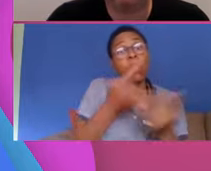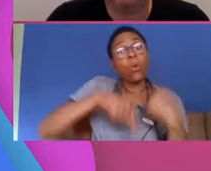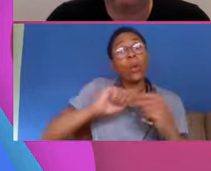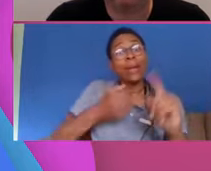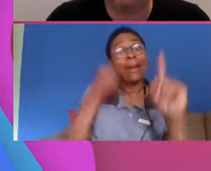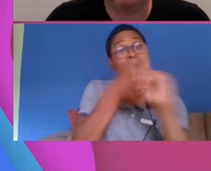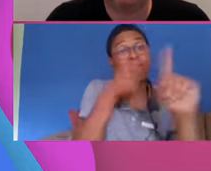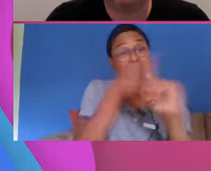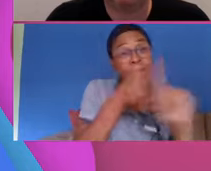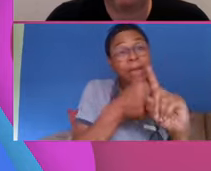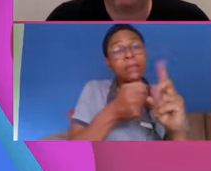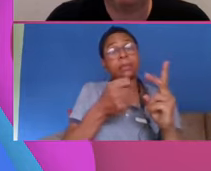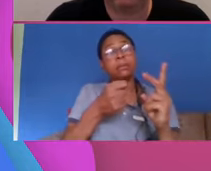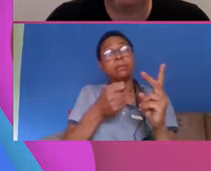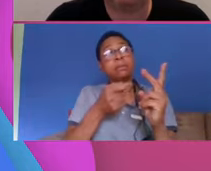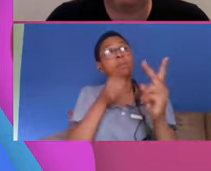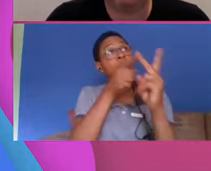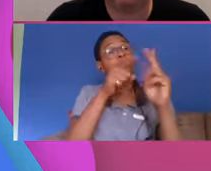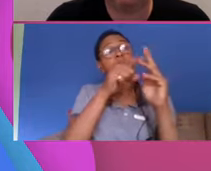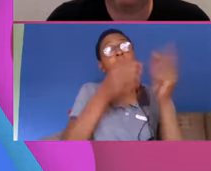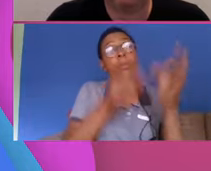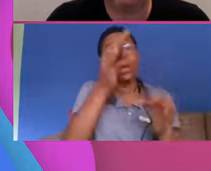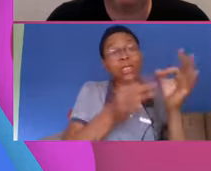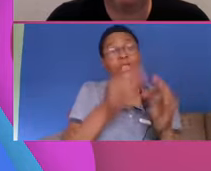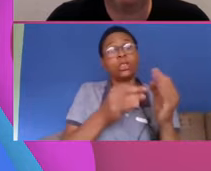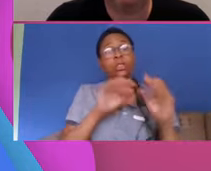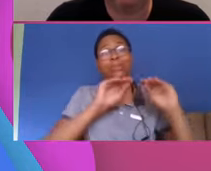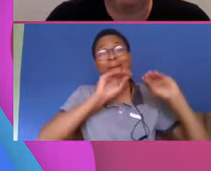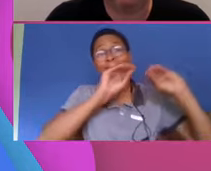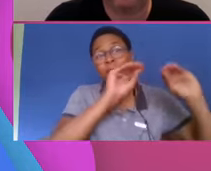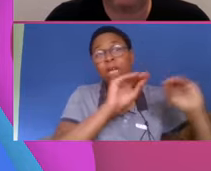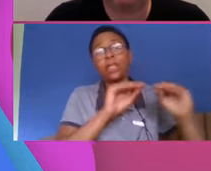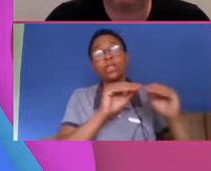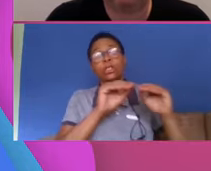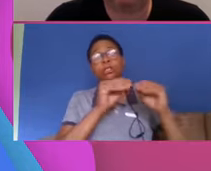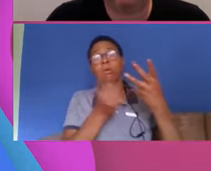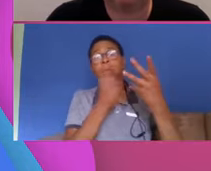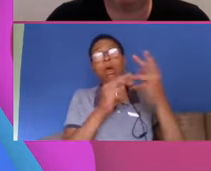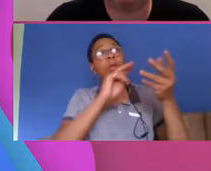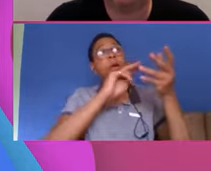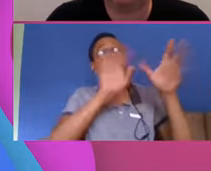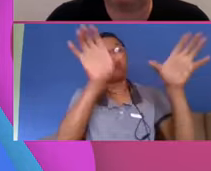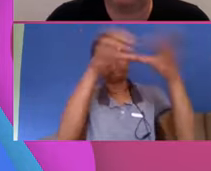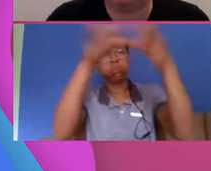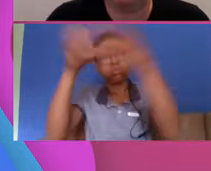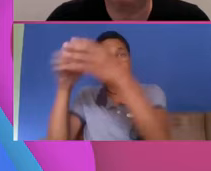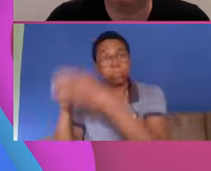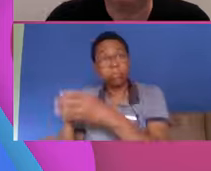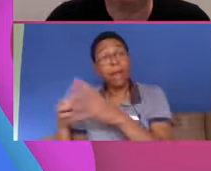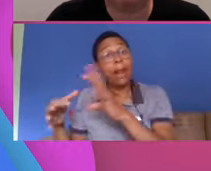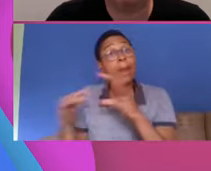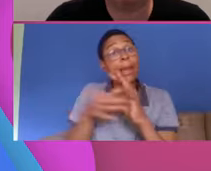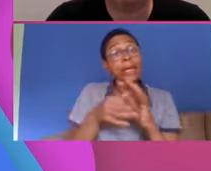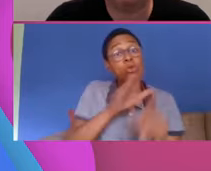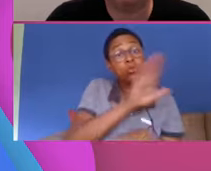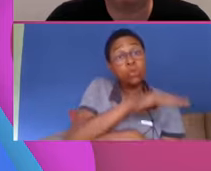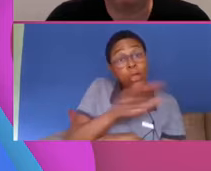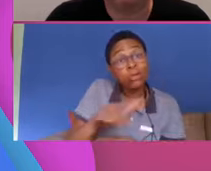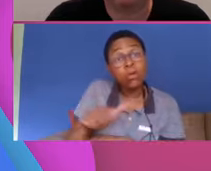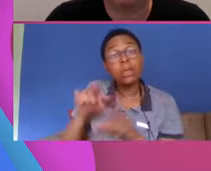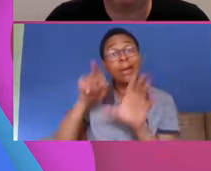policymakers, funders, education and other bodies on matters concerning children and young people,